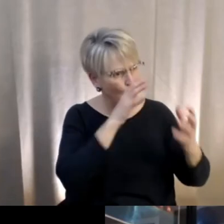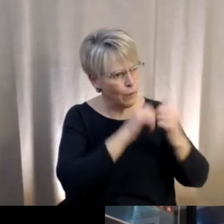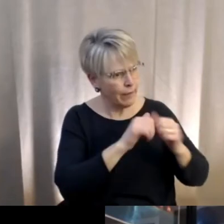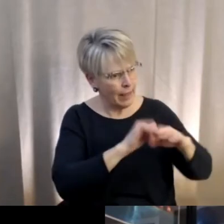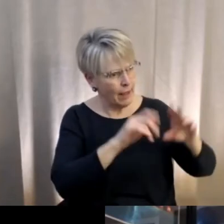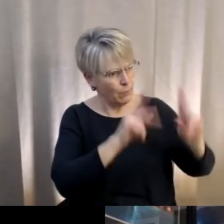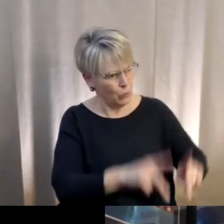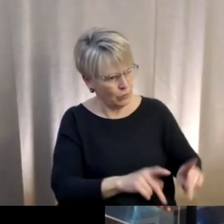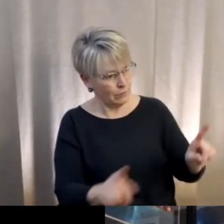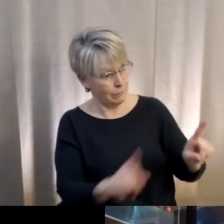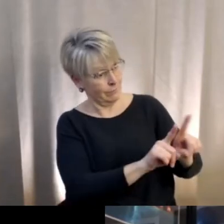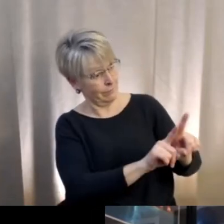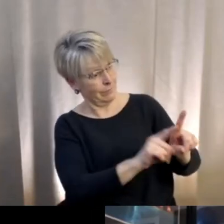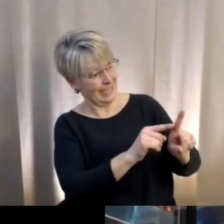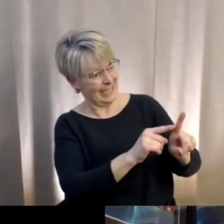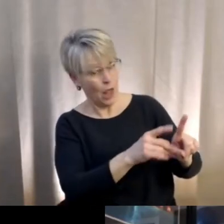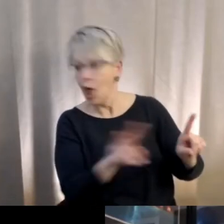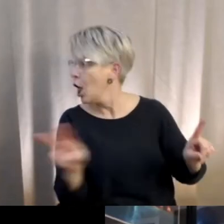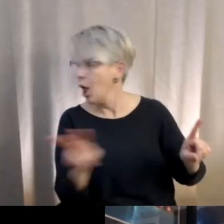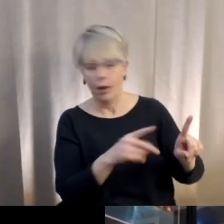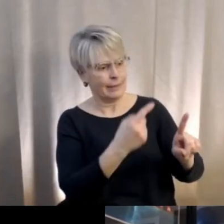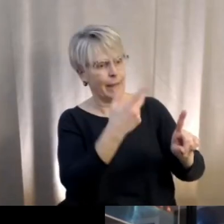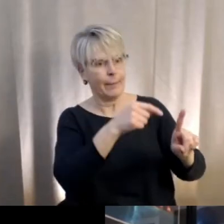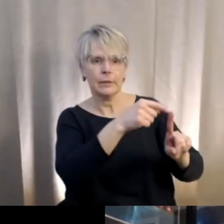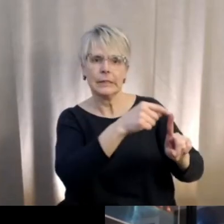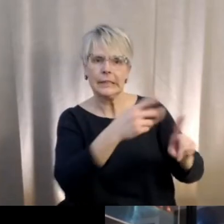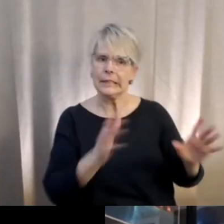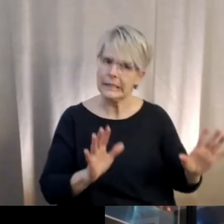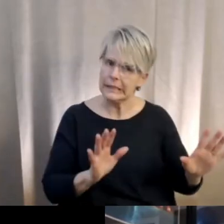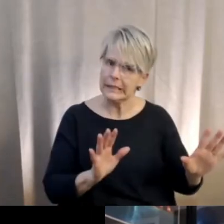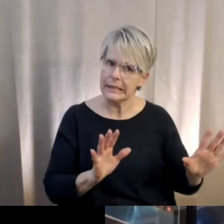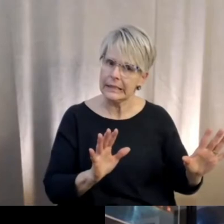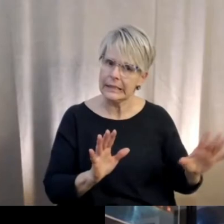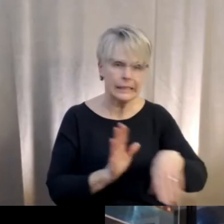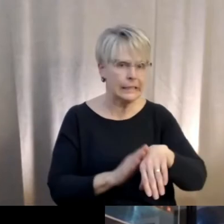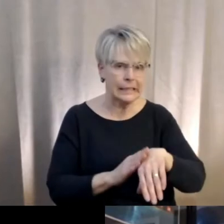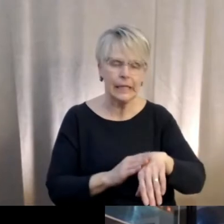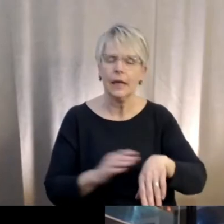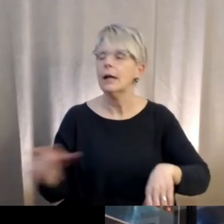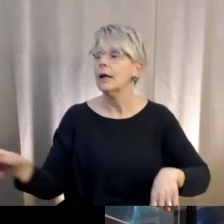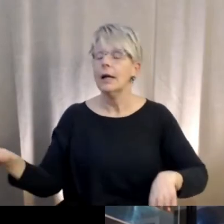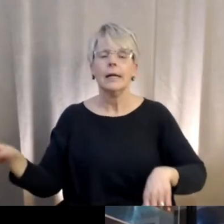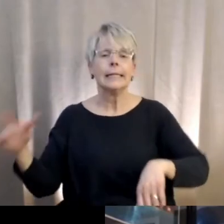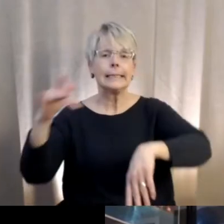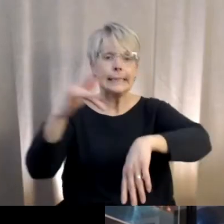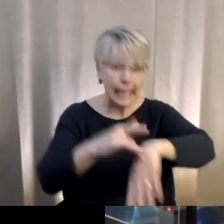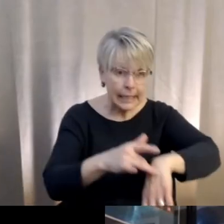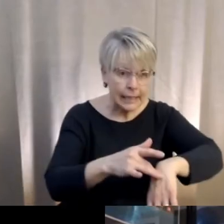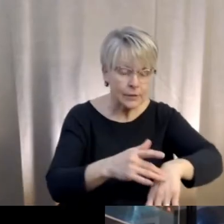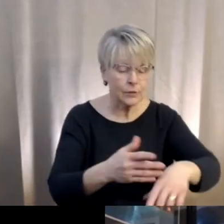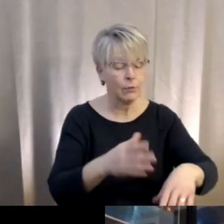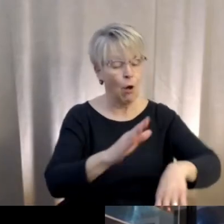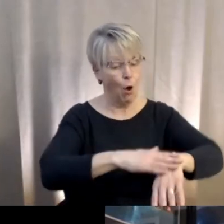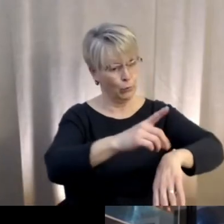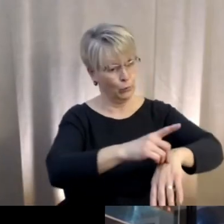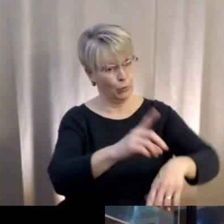candidate or its team member, rather. So please don't touch a service dog ever without asking first.